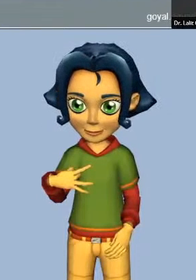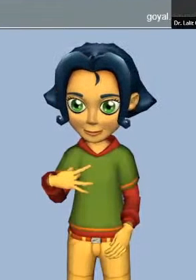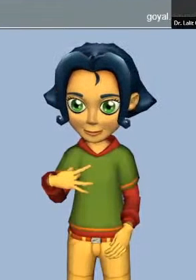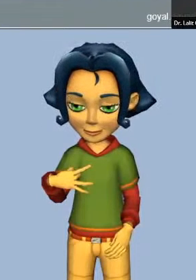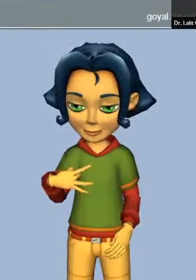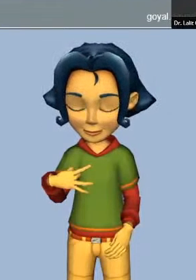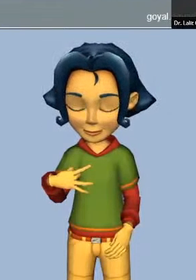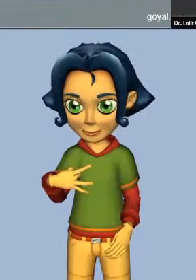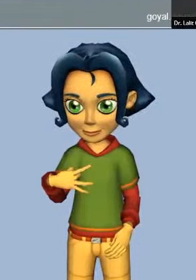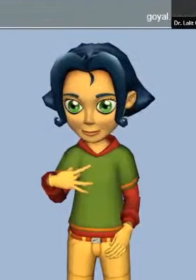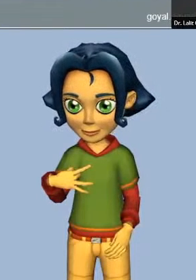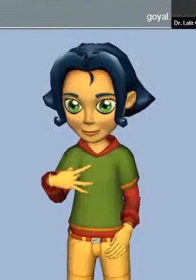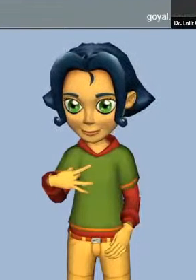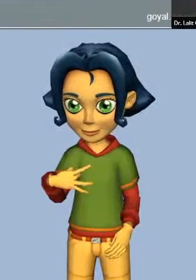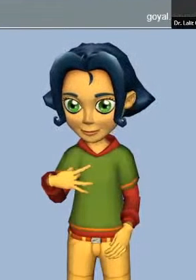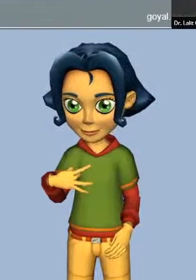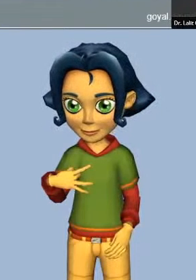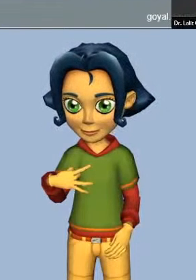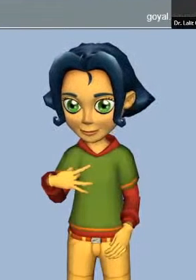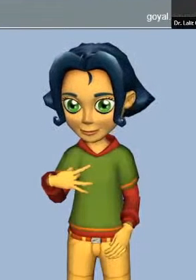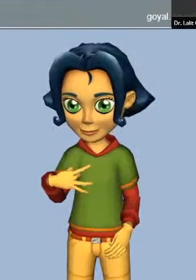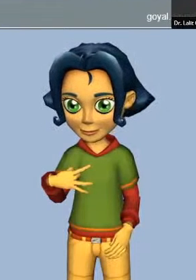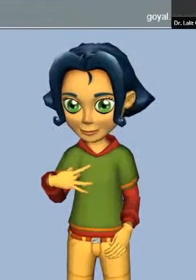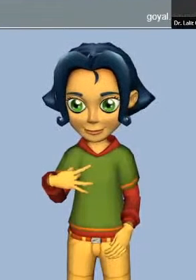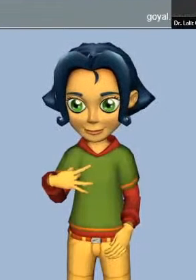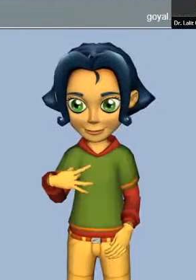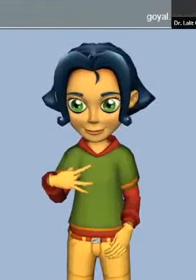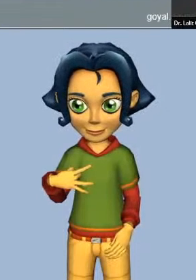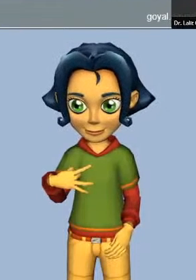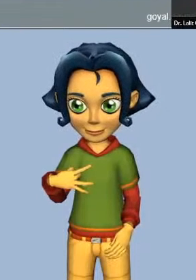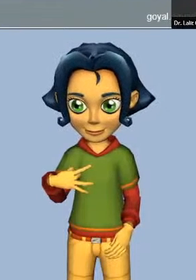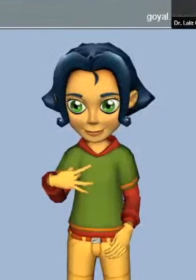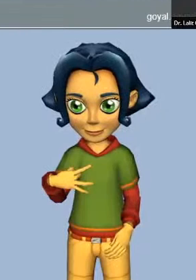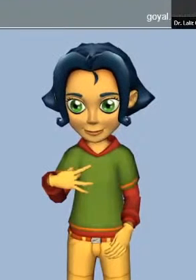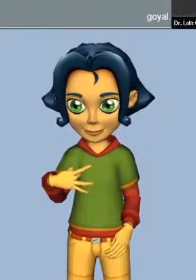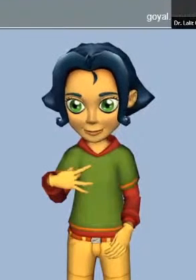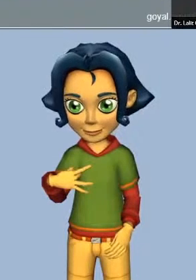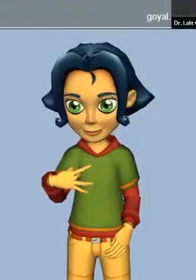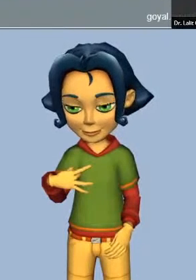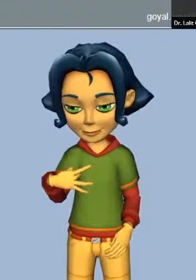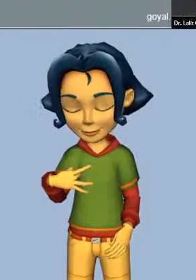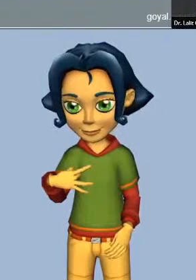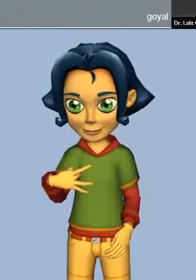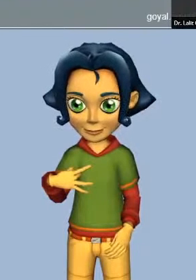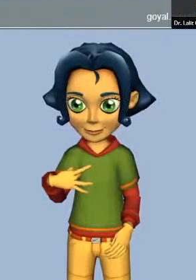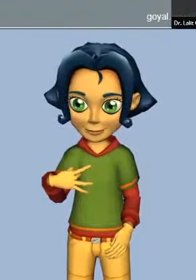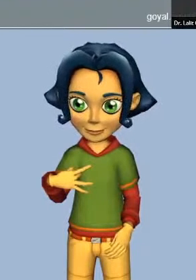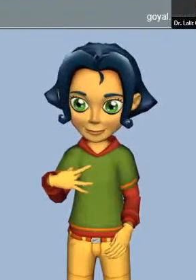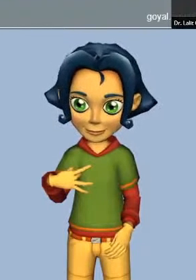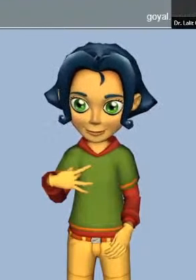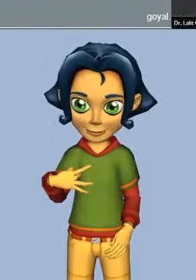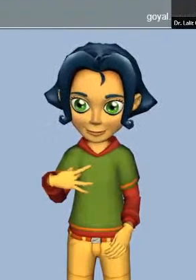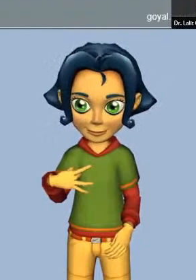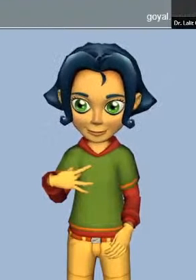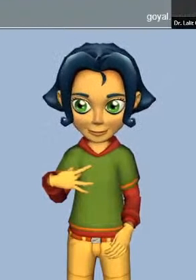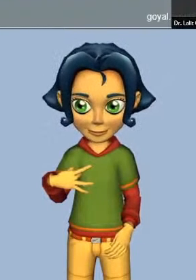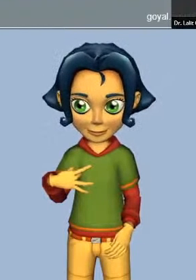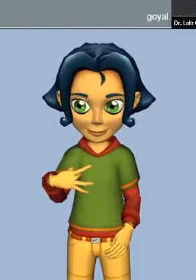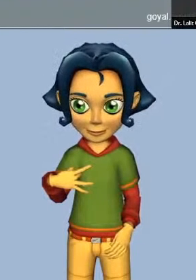tea, he likes coffee. So here, and has been eliminated because and is not signed in Indian Sign